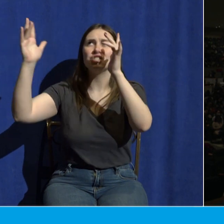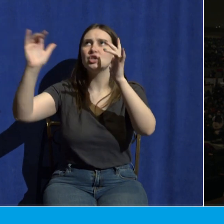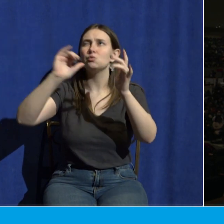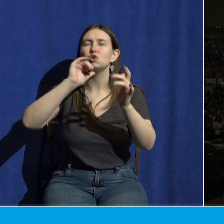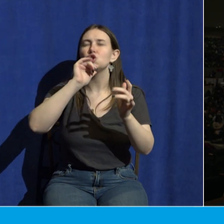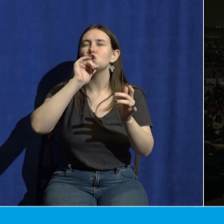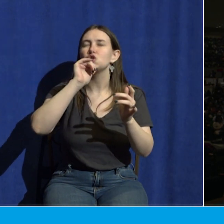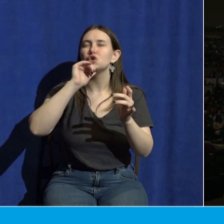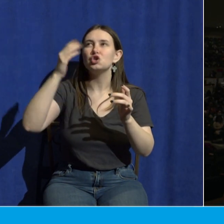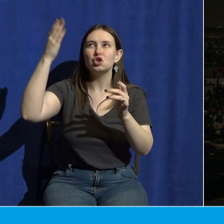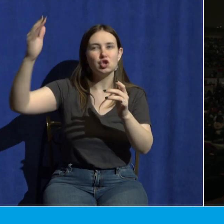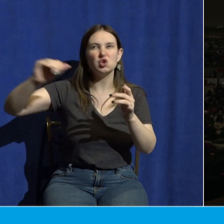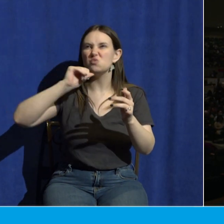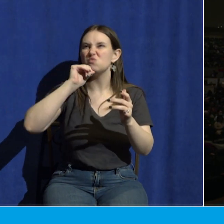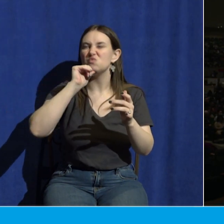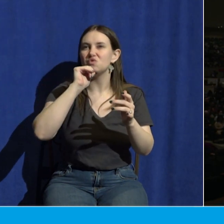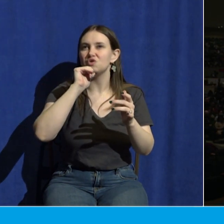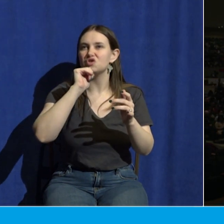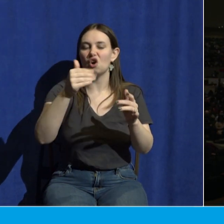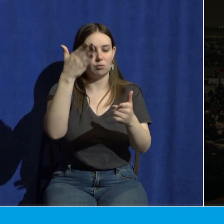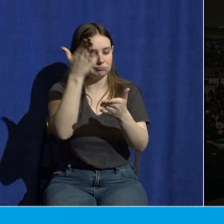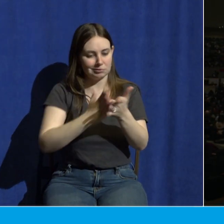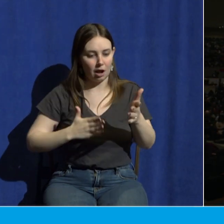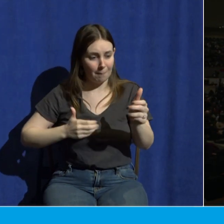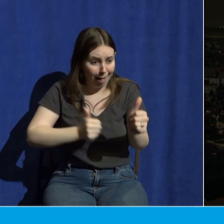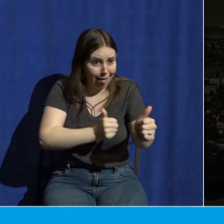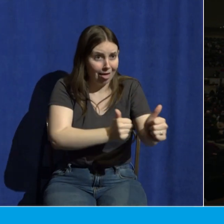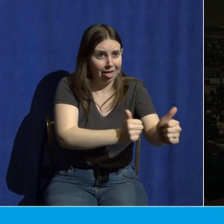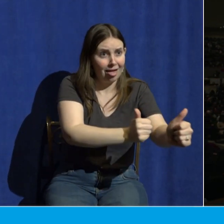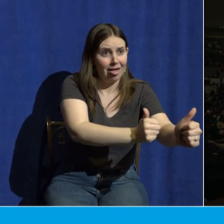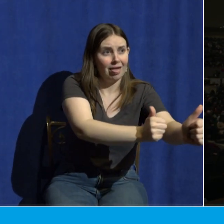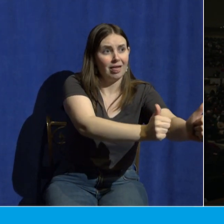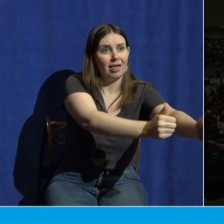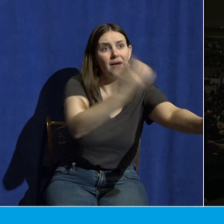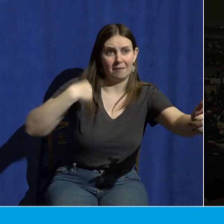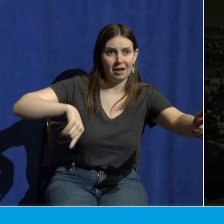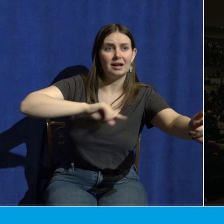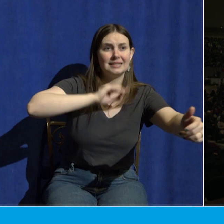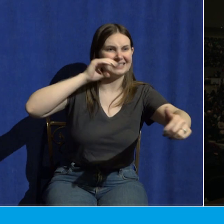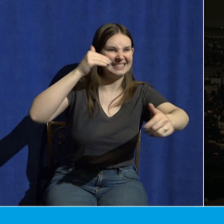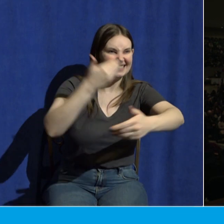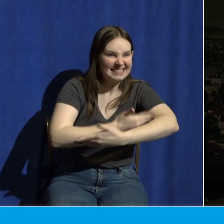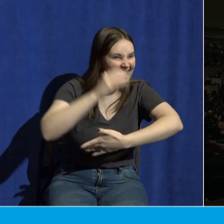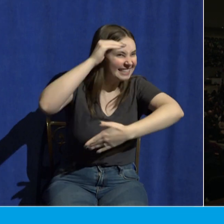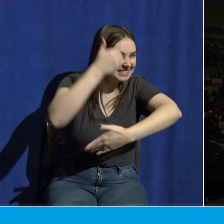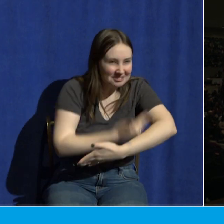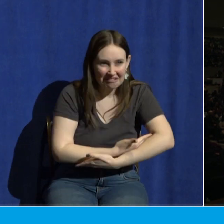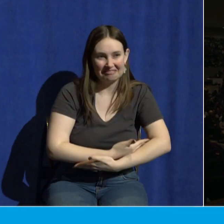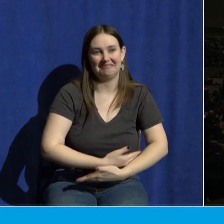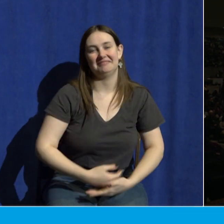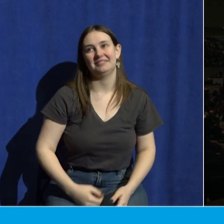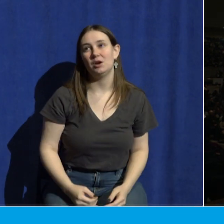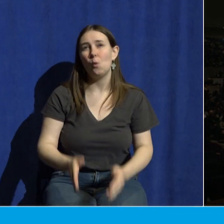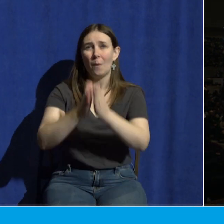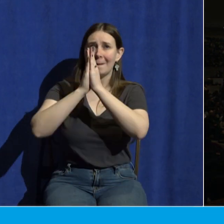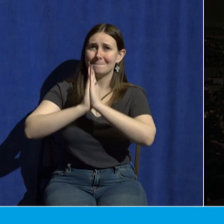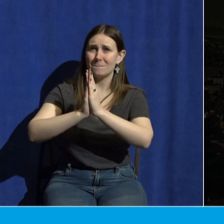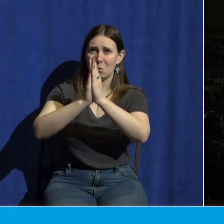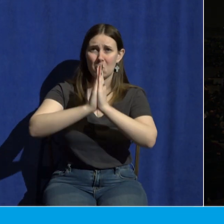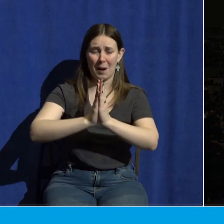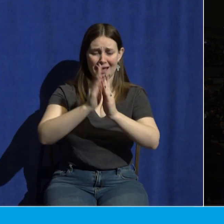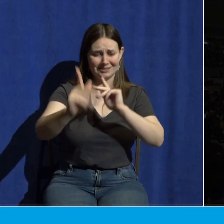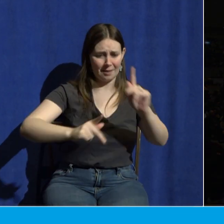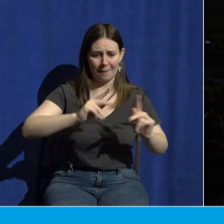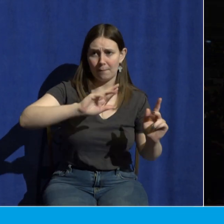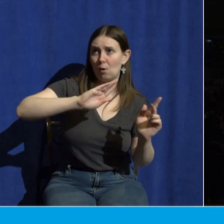people, that you pursue your sons and daughters, and pray that as they come back to you, they would not do